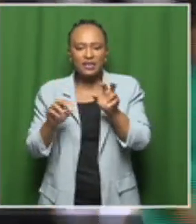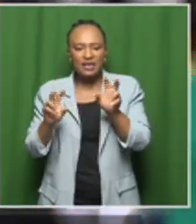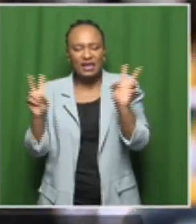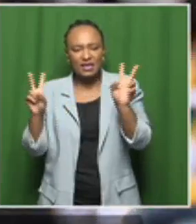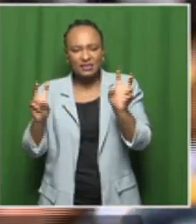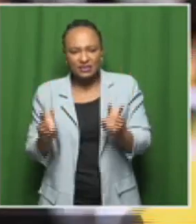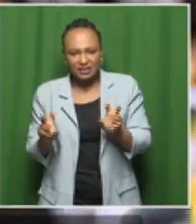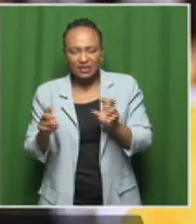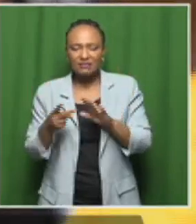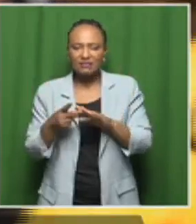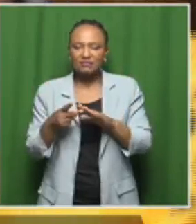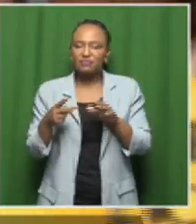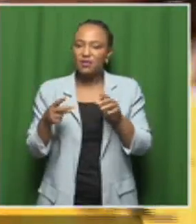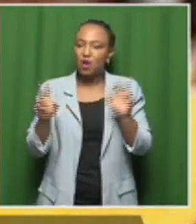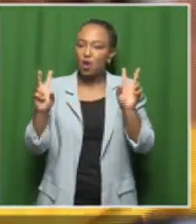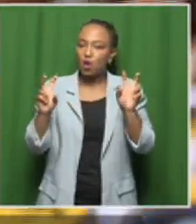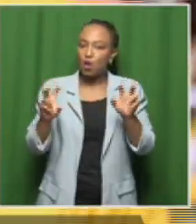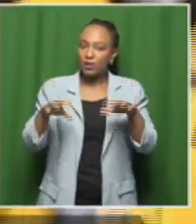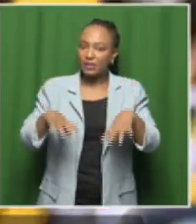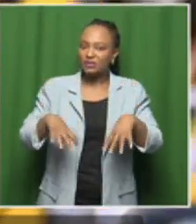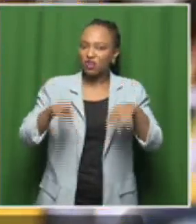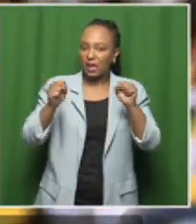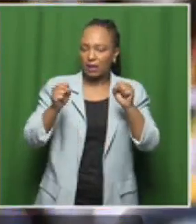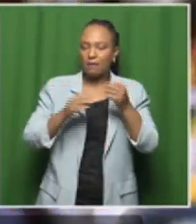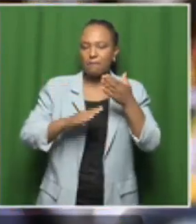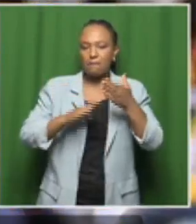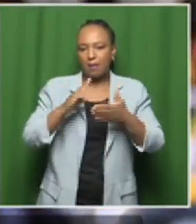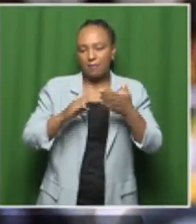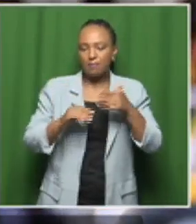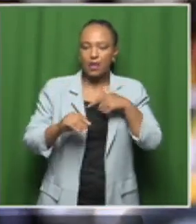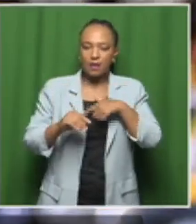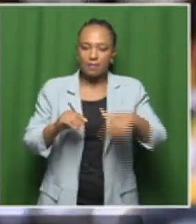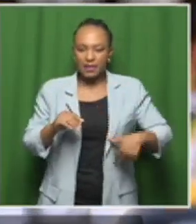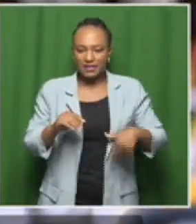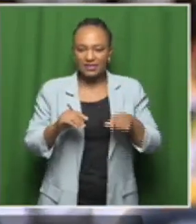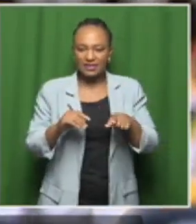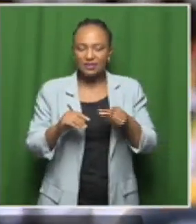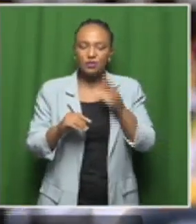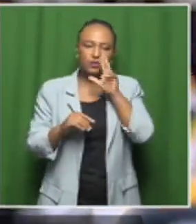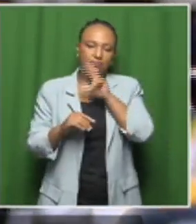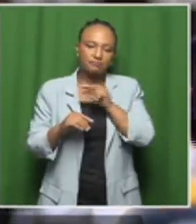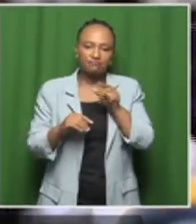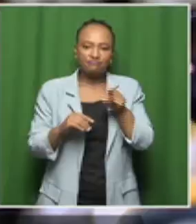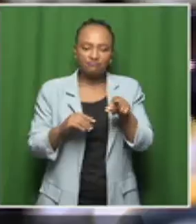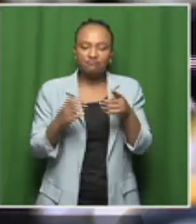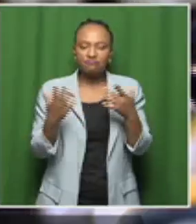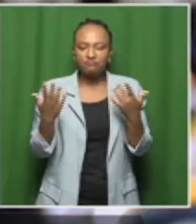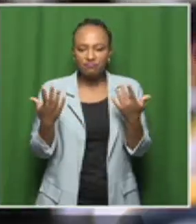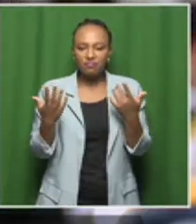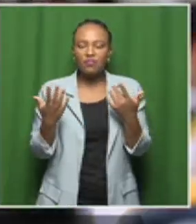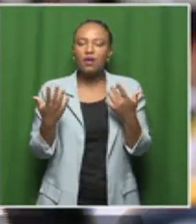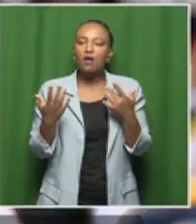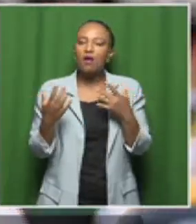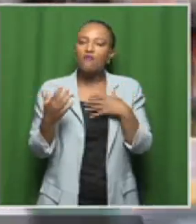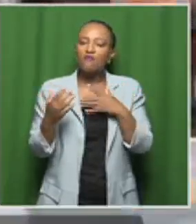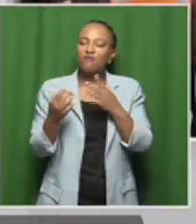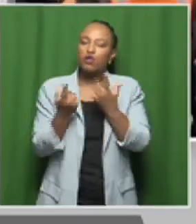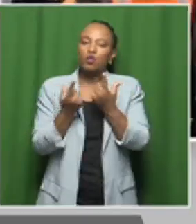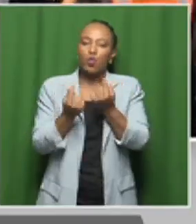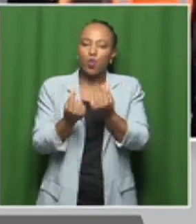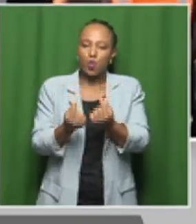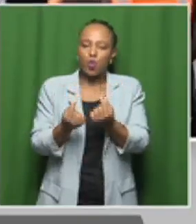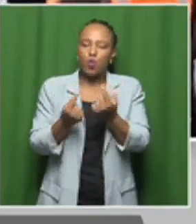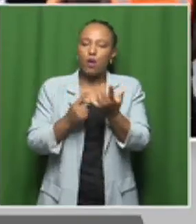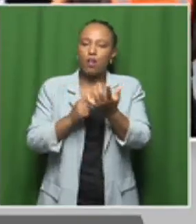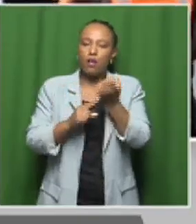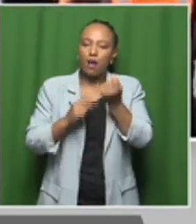load shedding, and load shedding has been ended. So the president will also speak about the deliverables by the